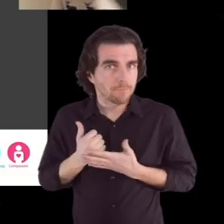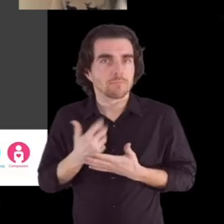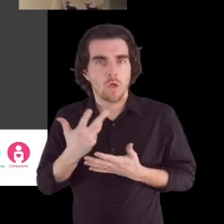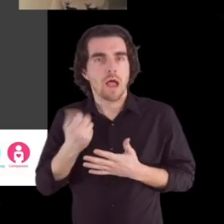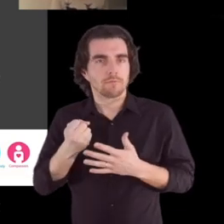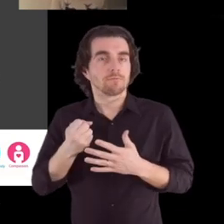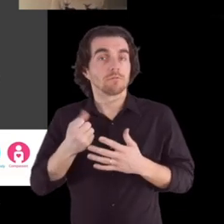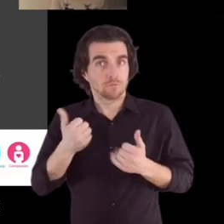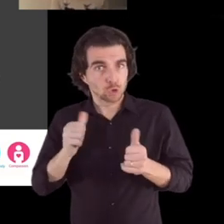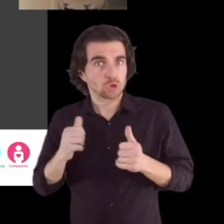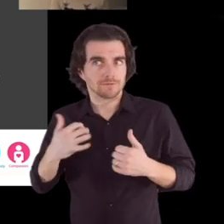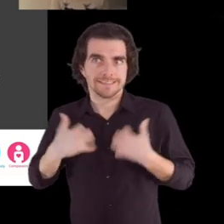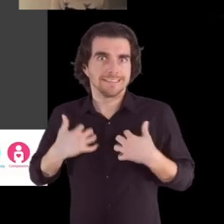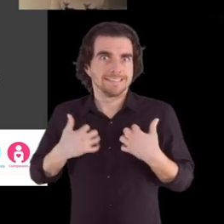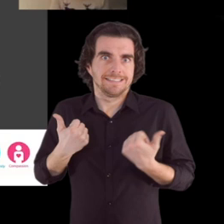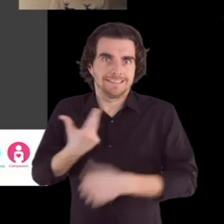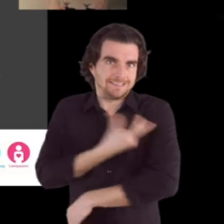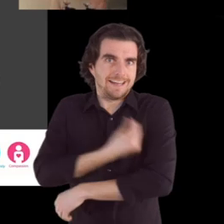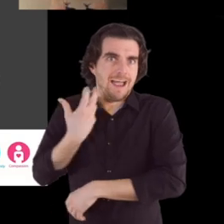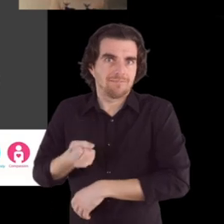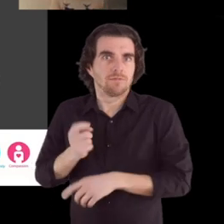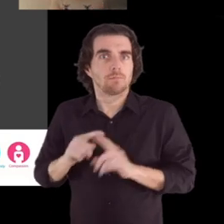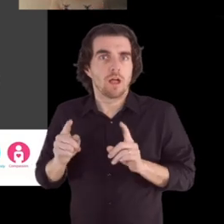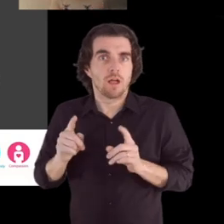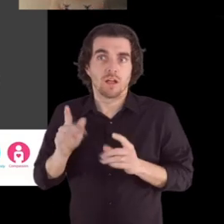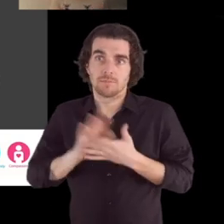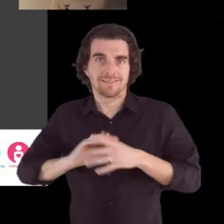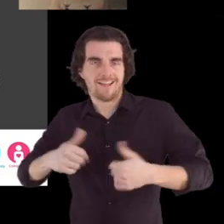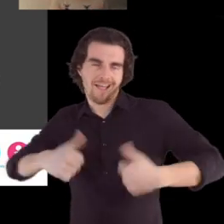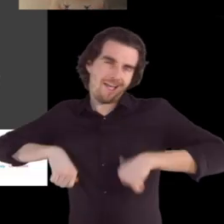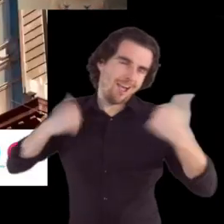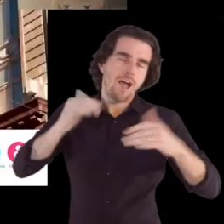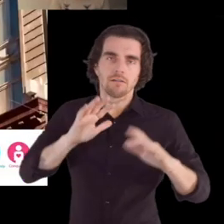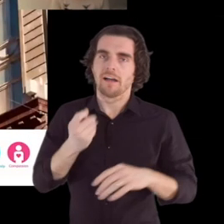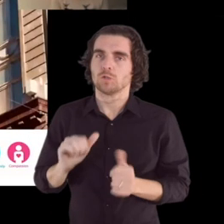so at least there's a bit of light at the end of the tunnel, but that's not without its anxieties as well.